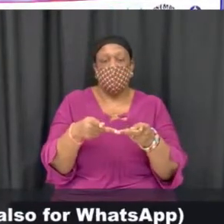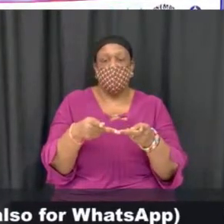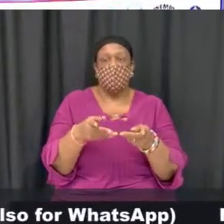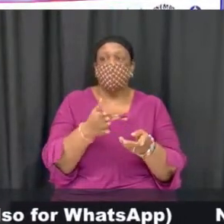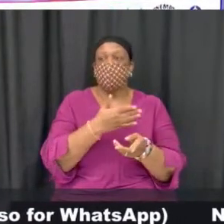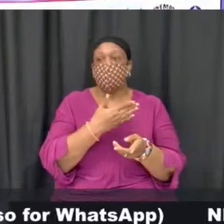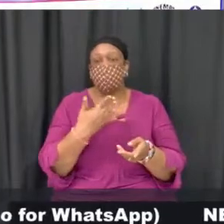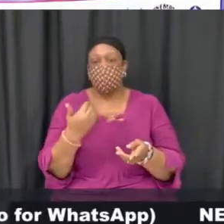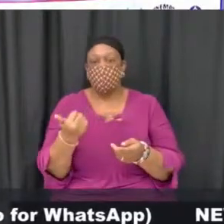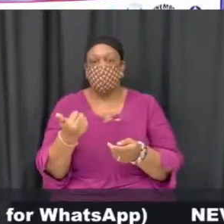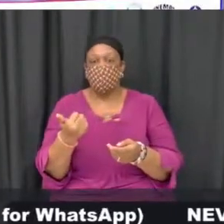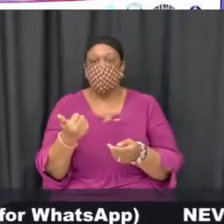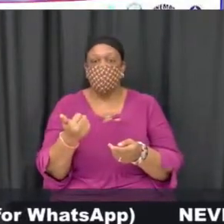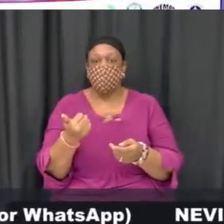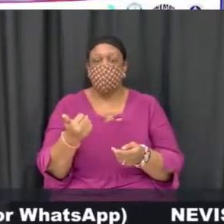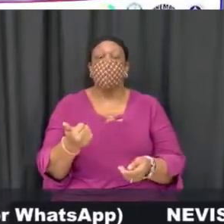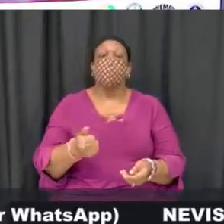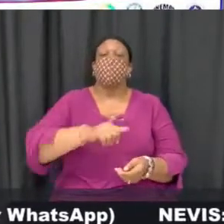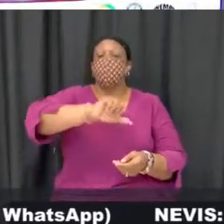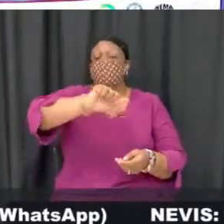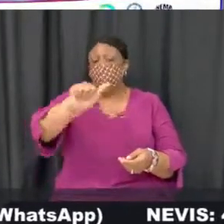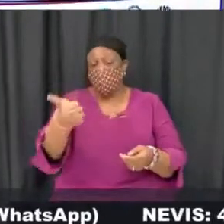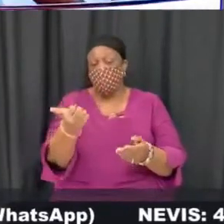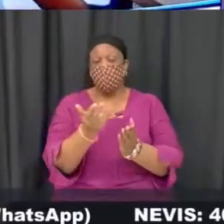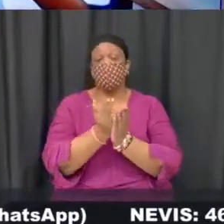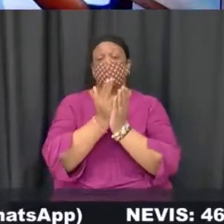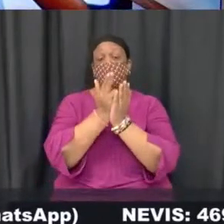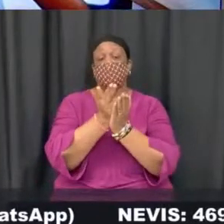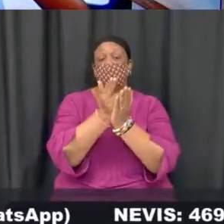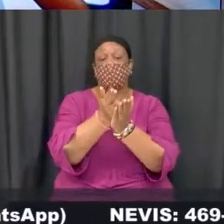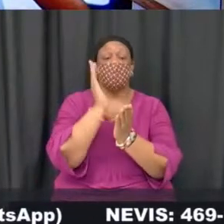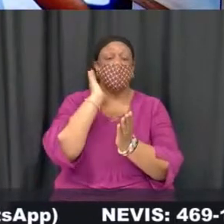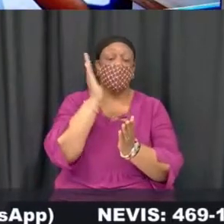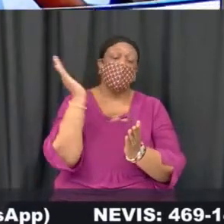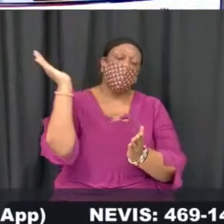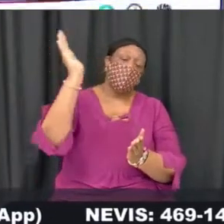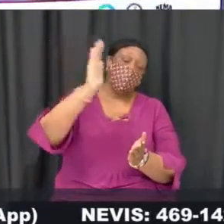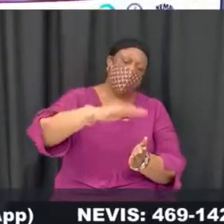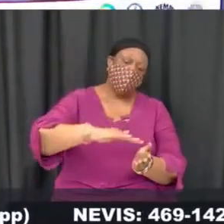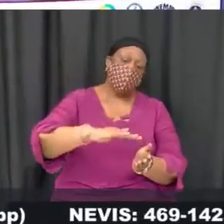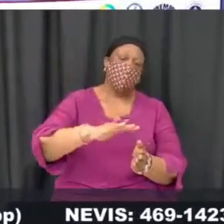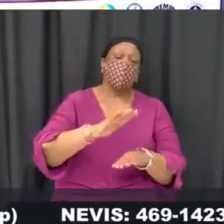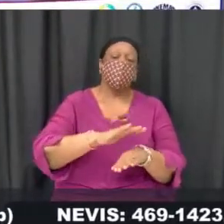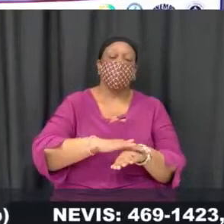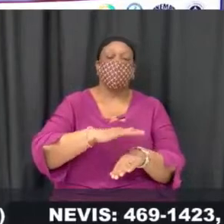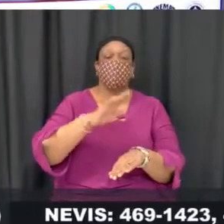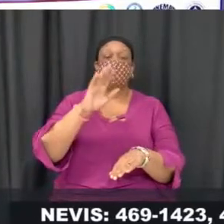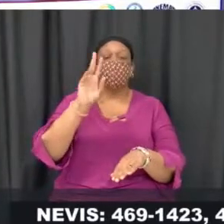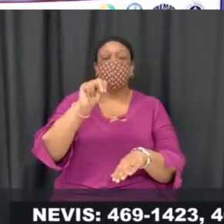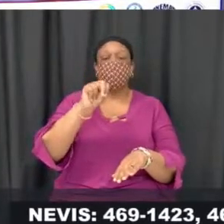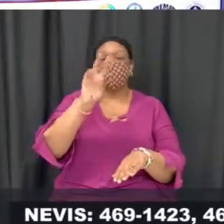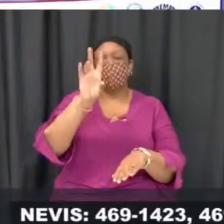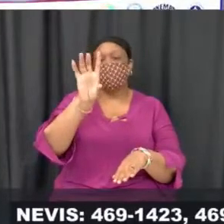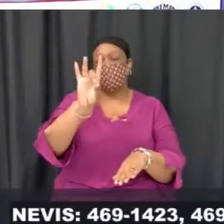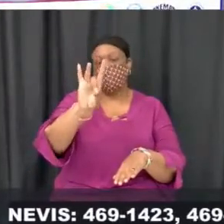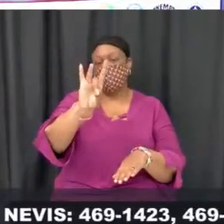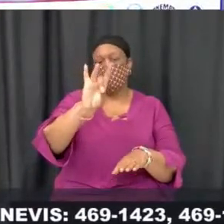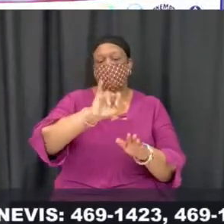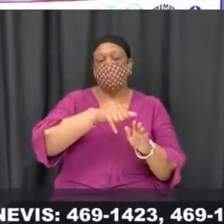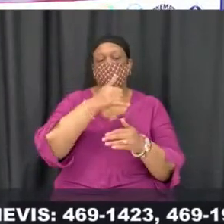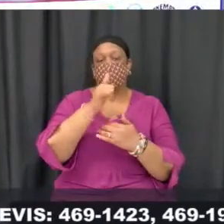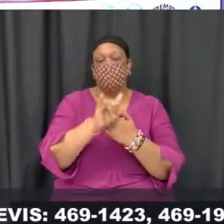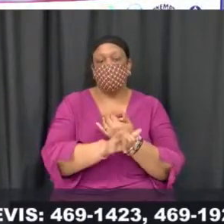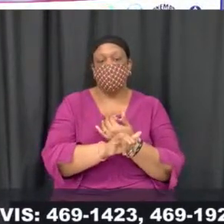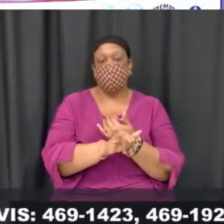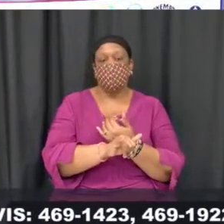Port Zante on the 28th of July 2021 if all goes well. With that in mind, we want